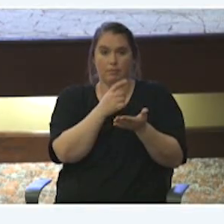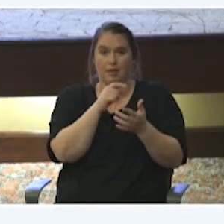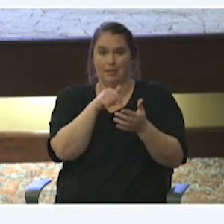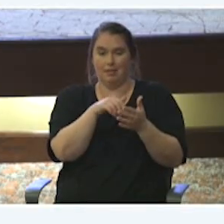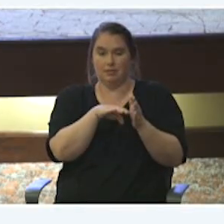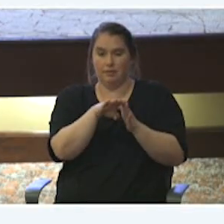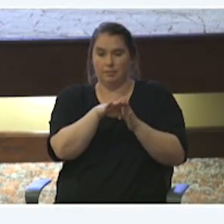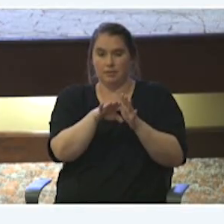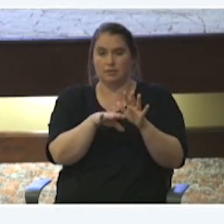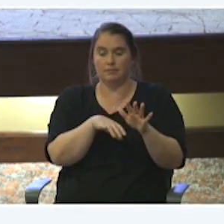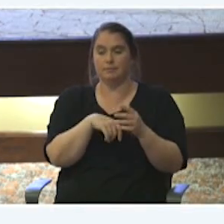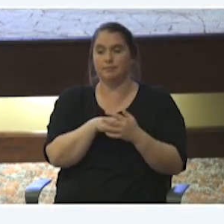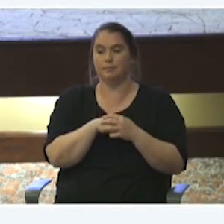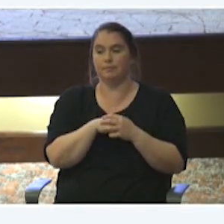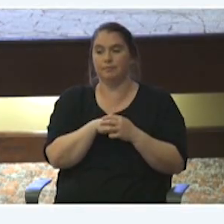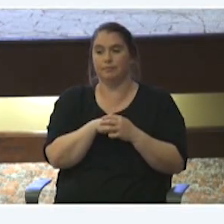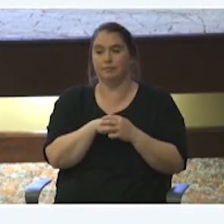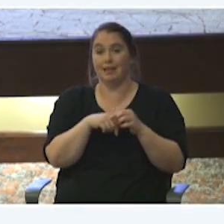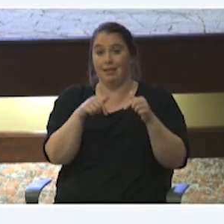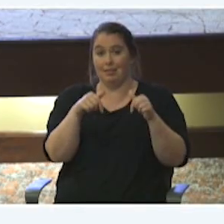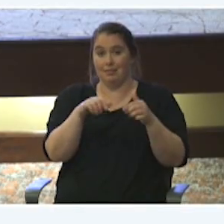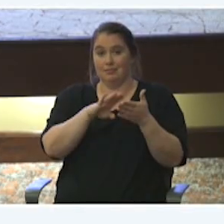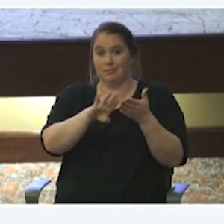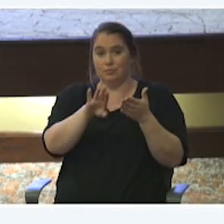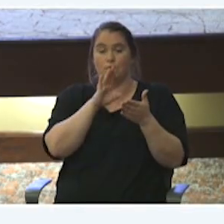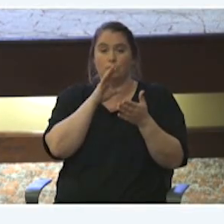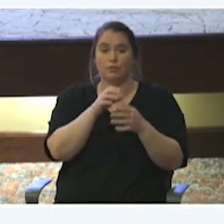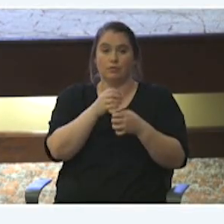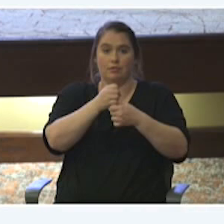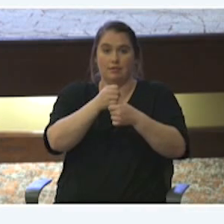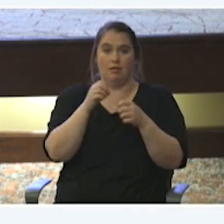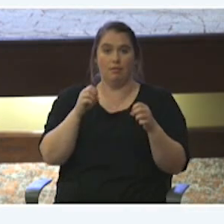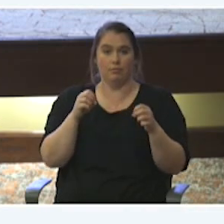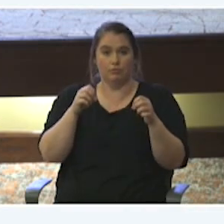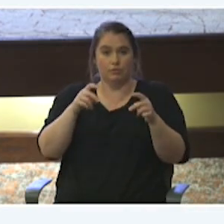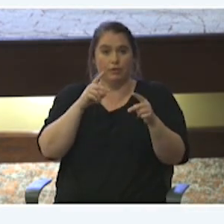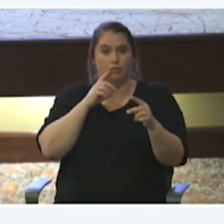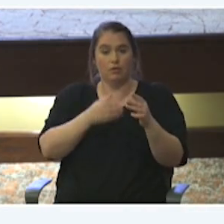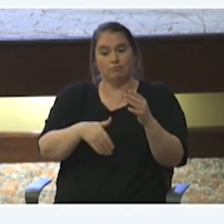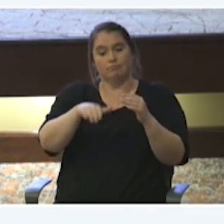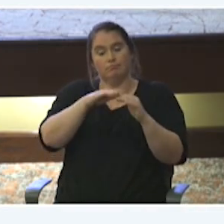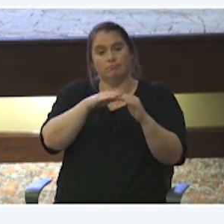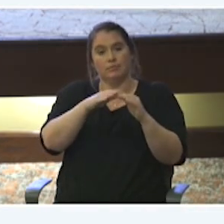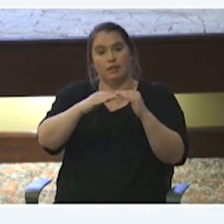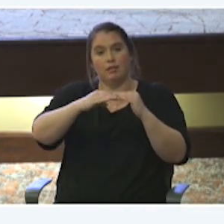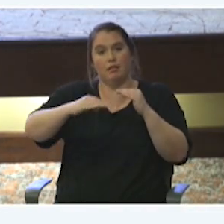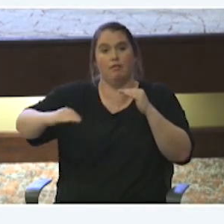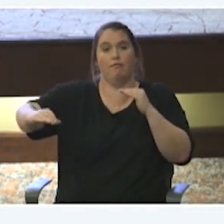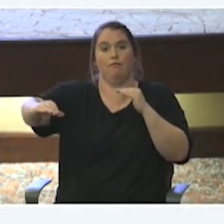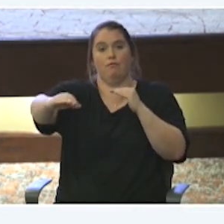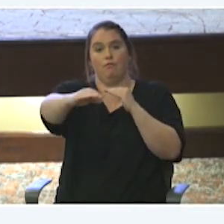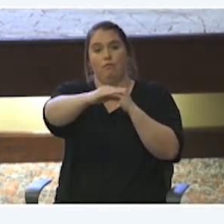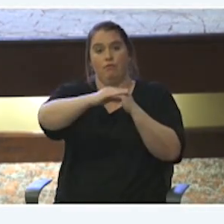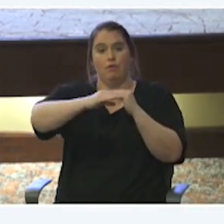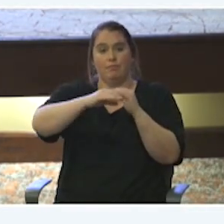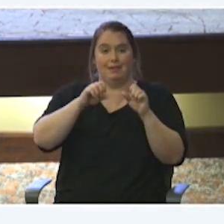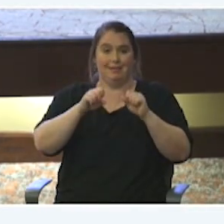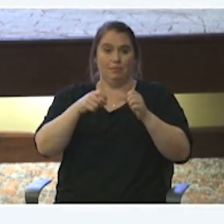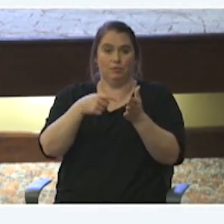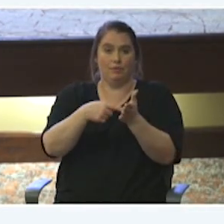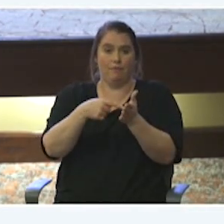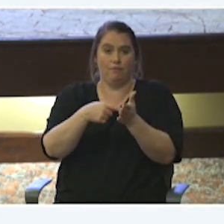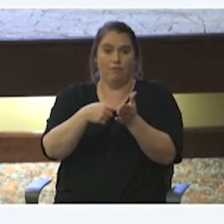developments. This exemption also creates the opportunity for an increased level of affordability within